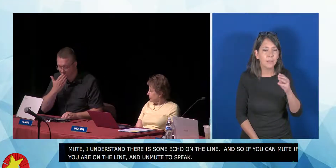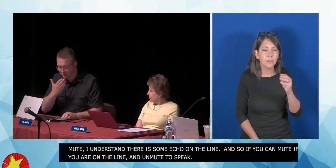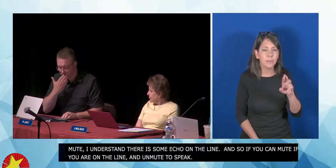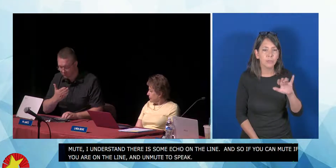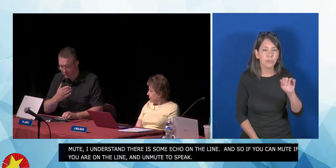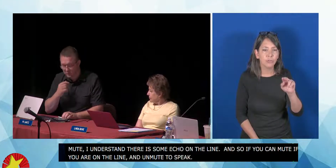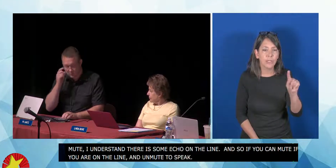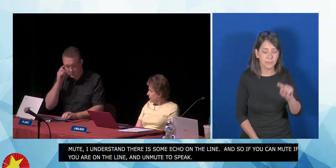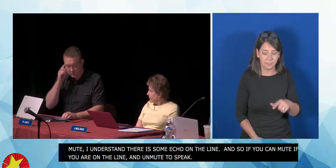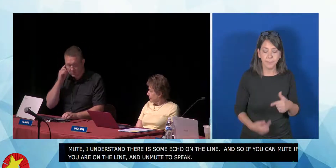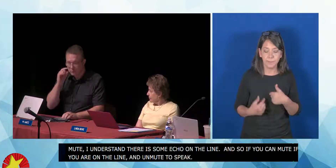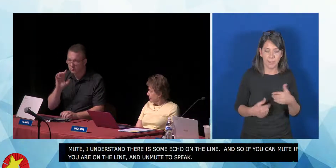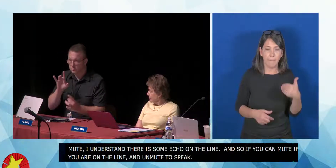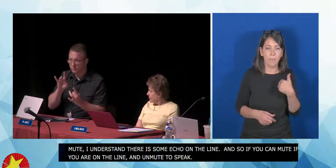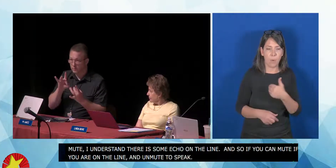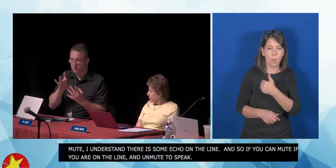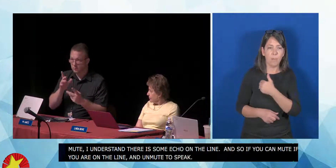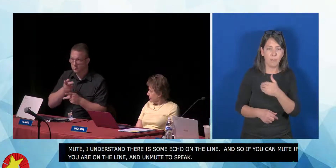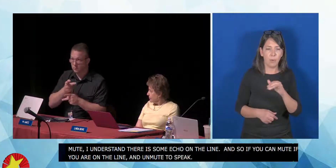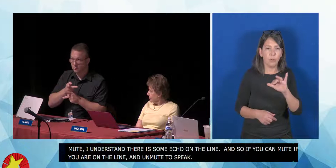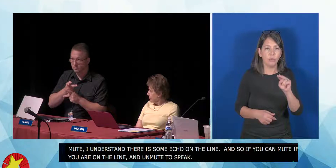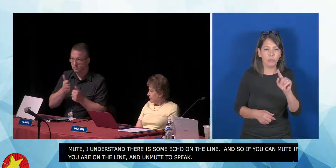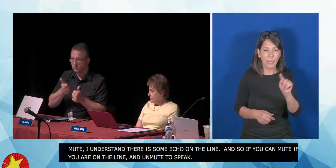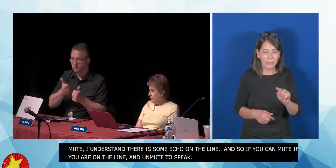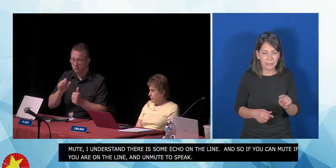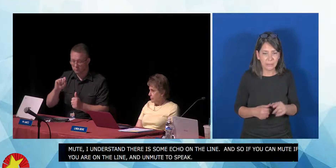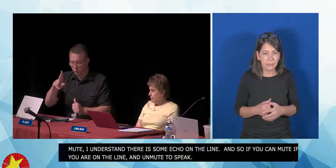This is Board Member Jantz.